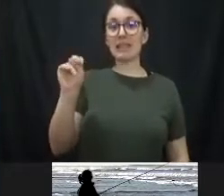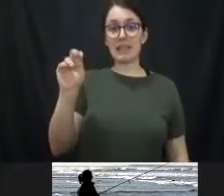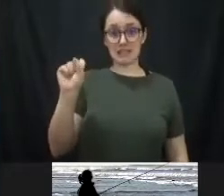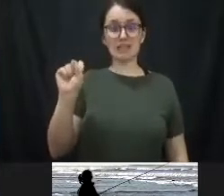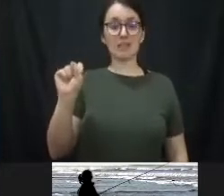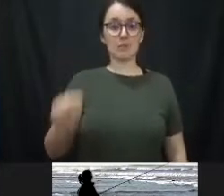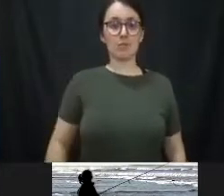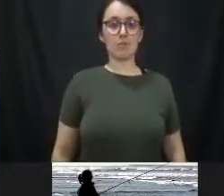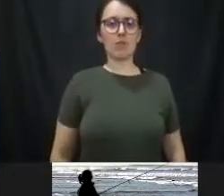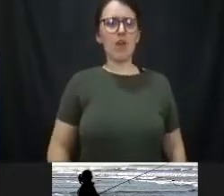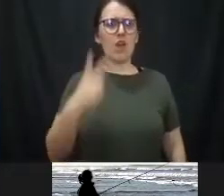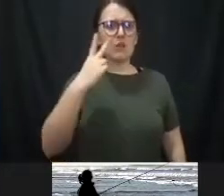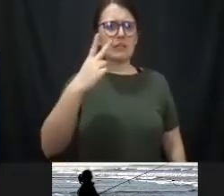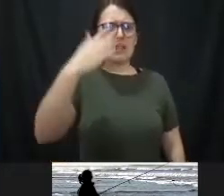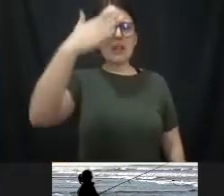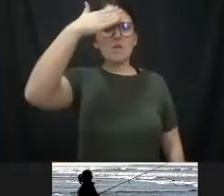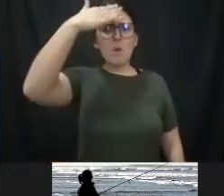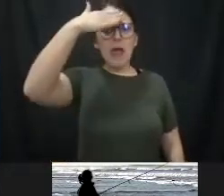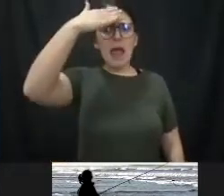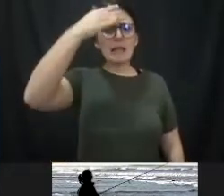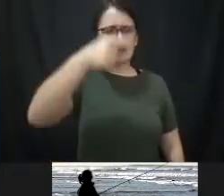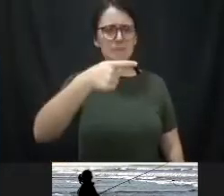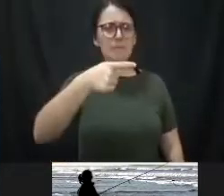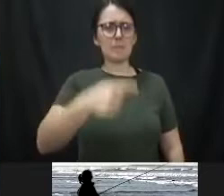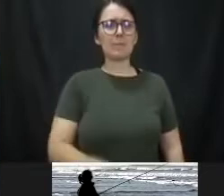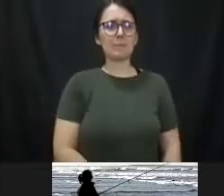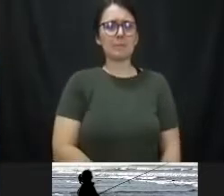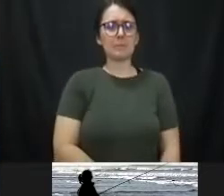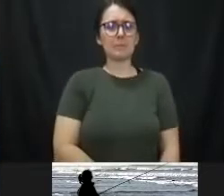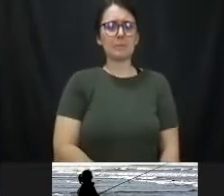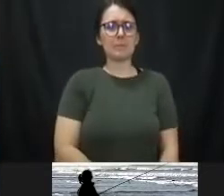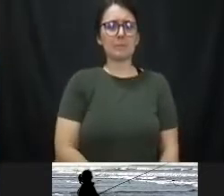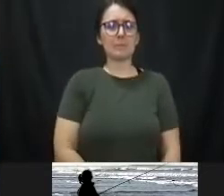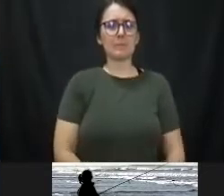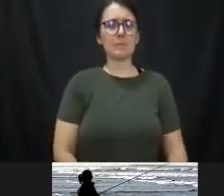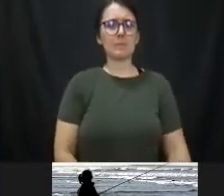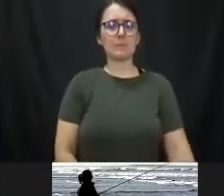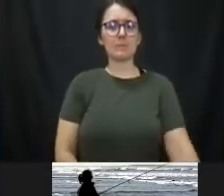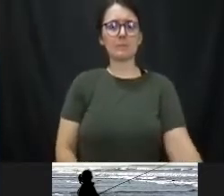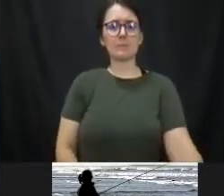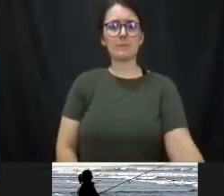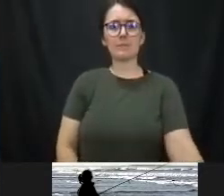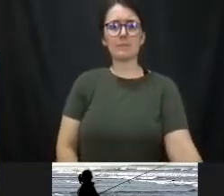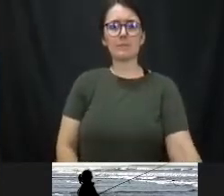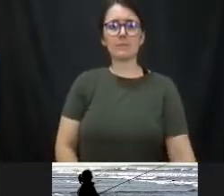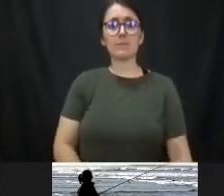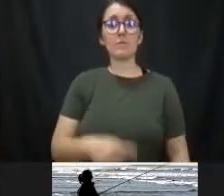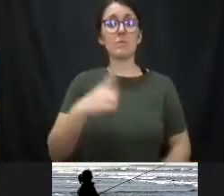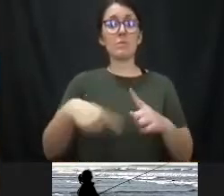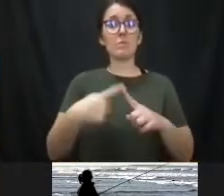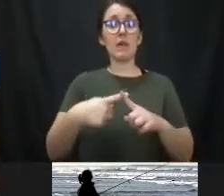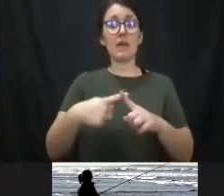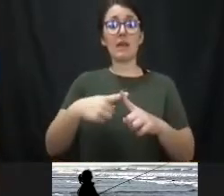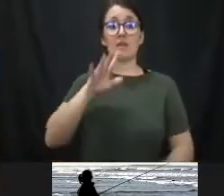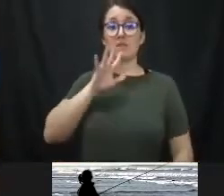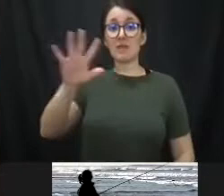You see the forehead here. Now, with a California sea lion, when they're 5 years or less, they